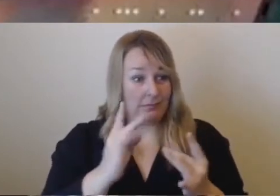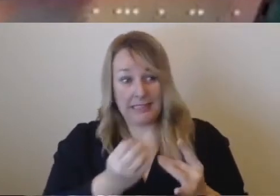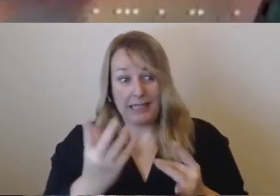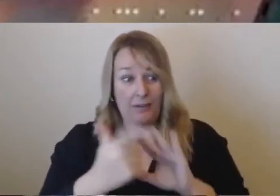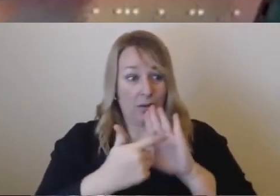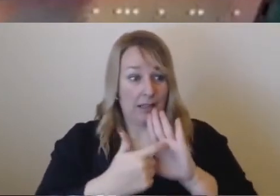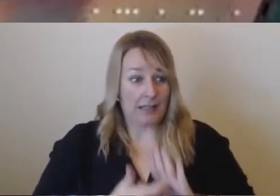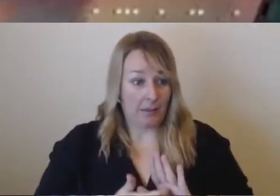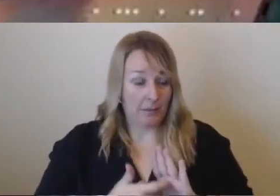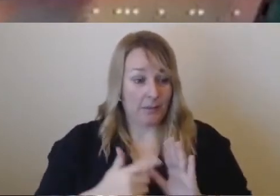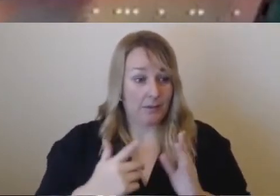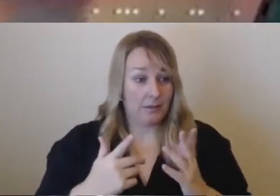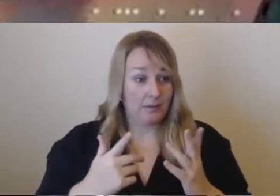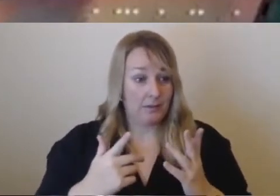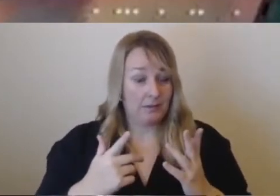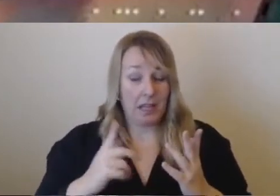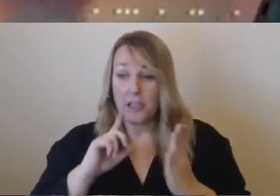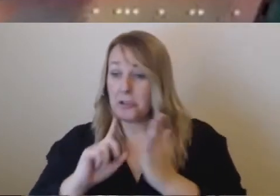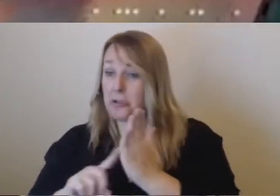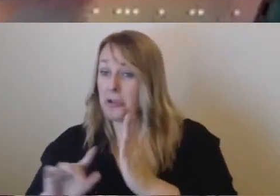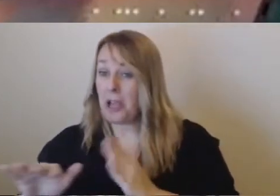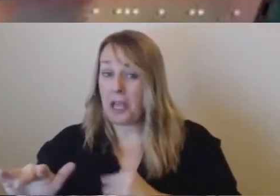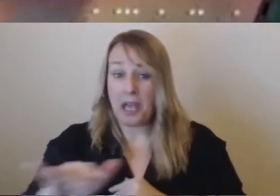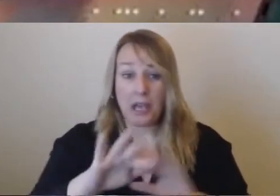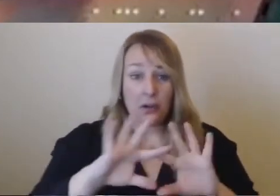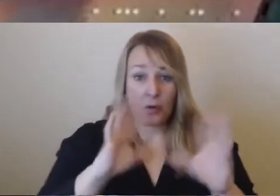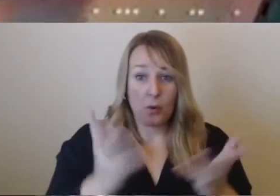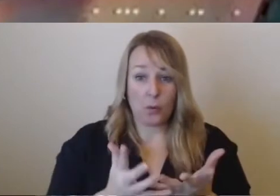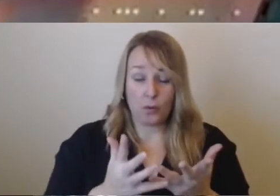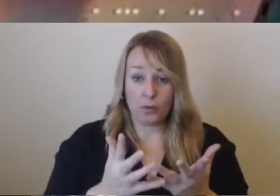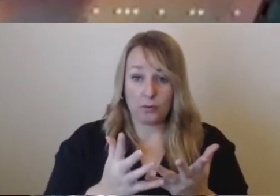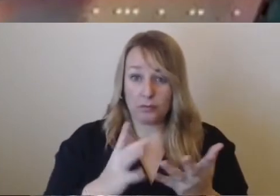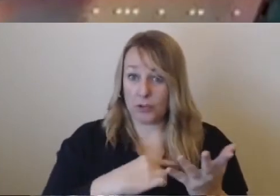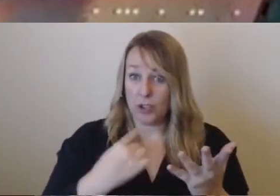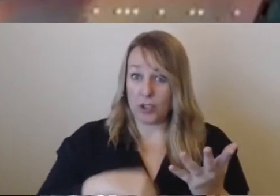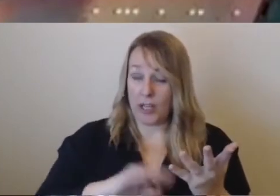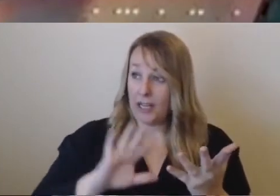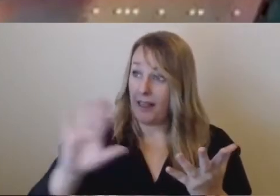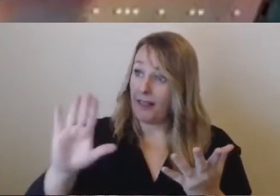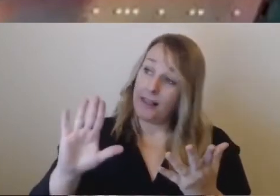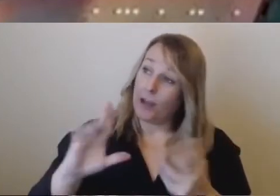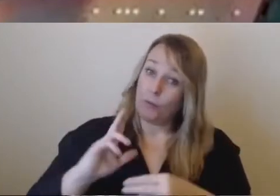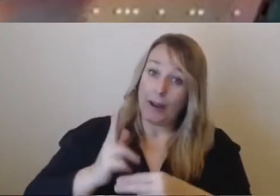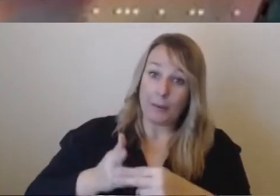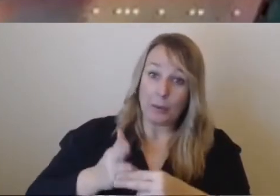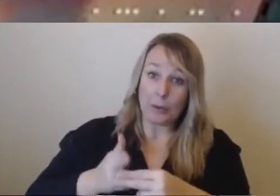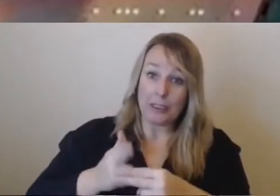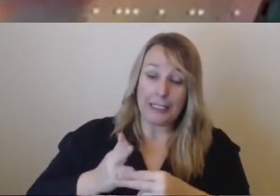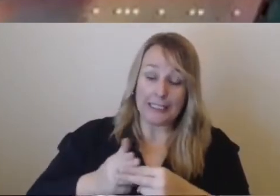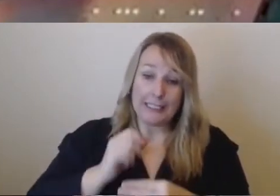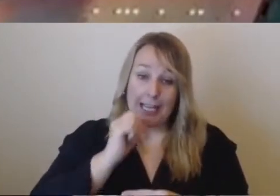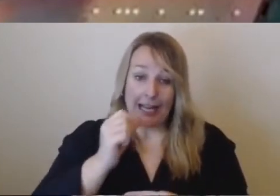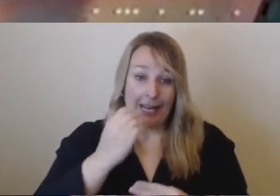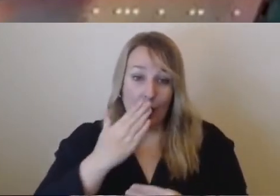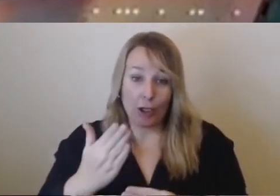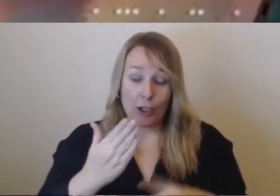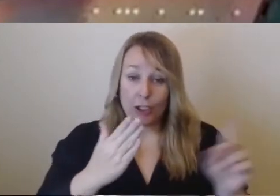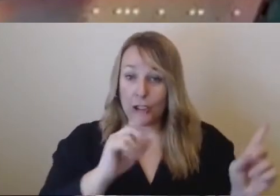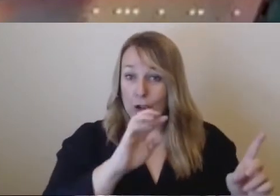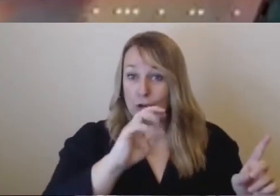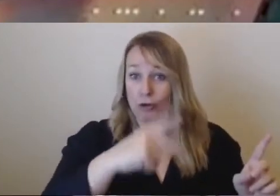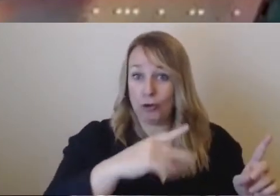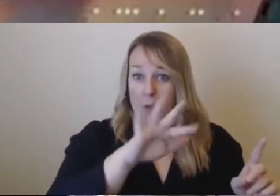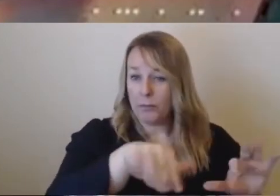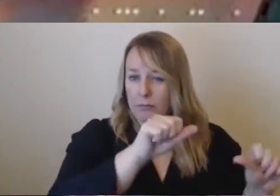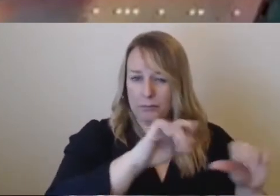world, China's image is not looking that good, even in when they had a free ride when Trump was trumping around the world.